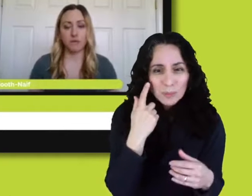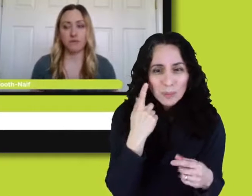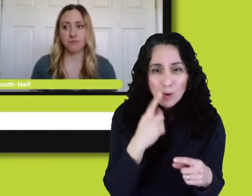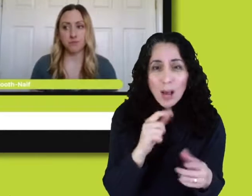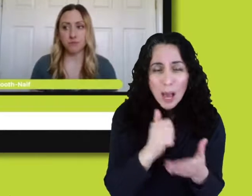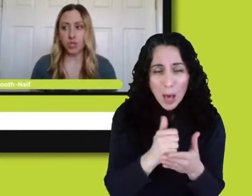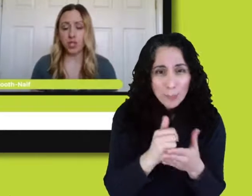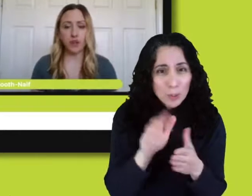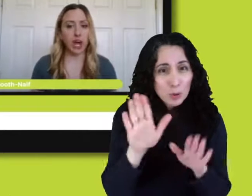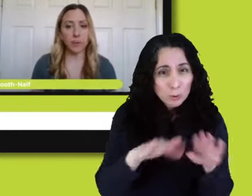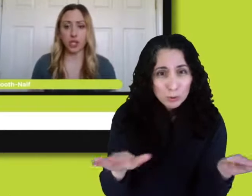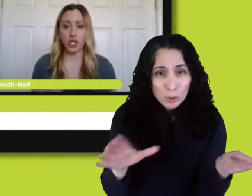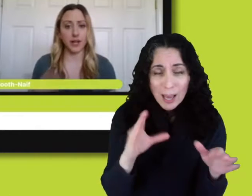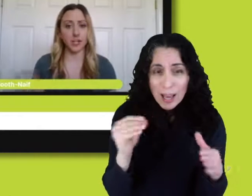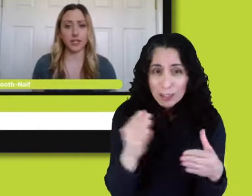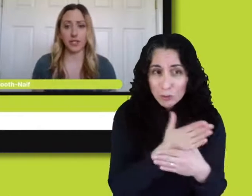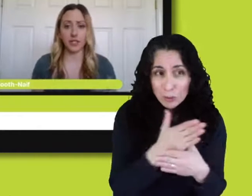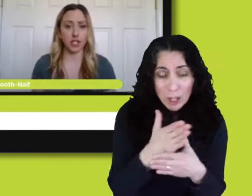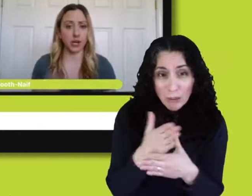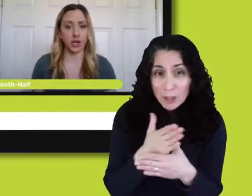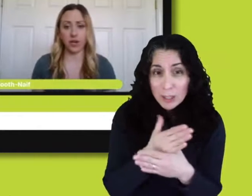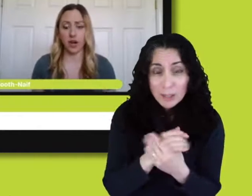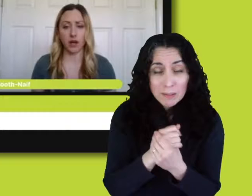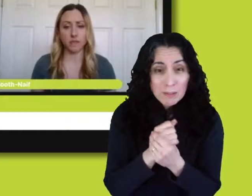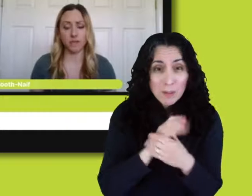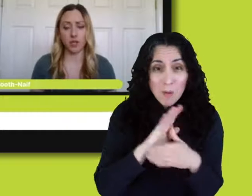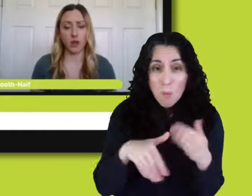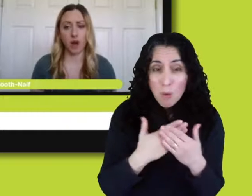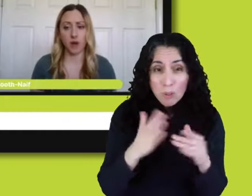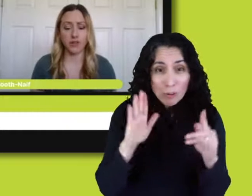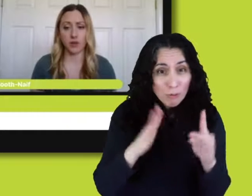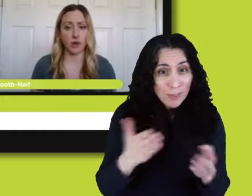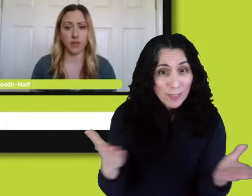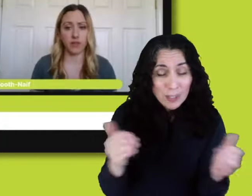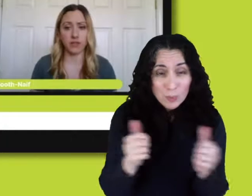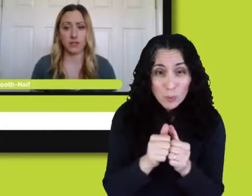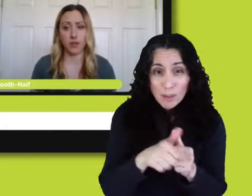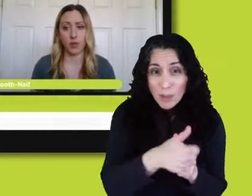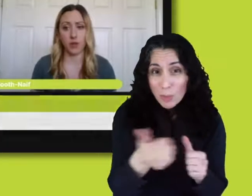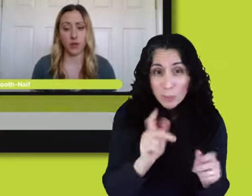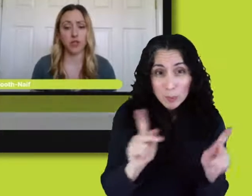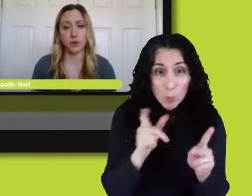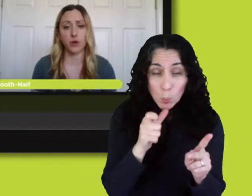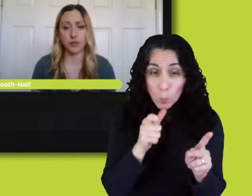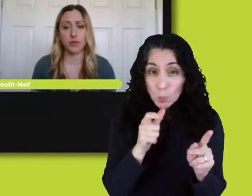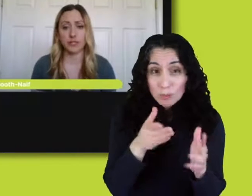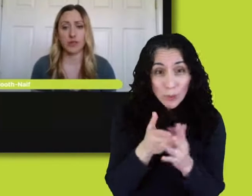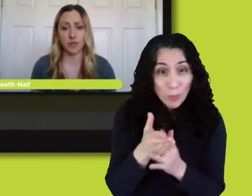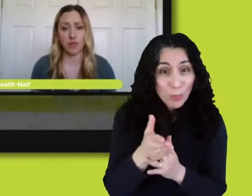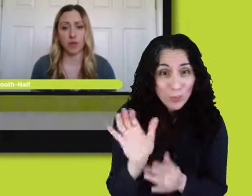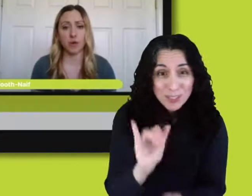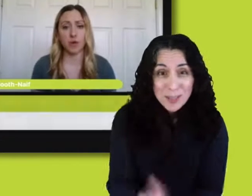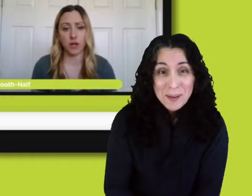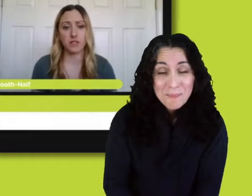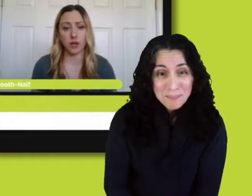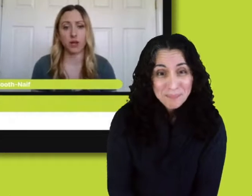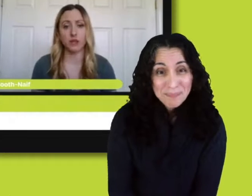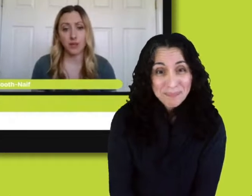for for helping your child and sharing all these great things with others who are going through the same